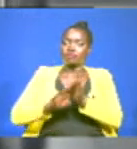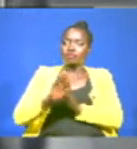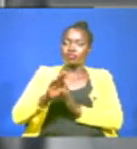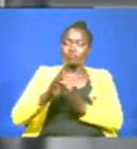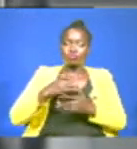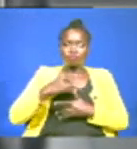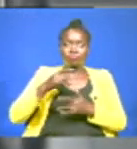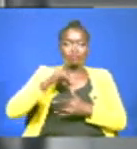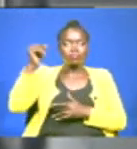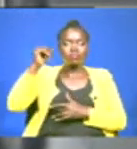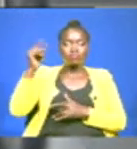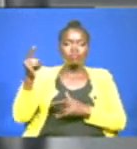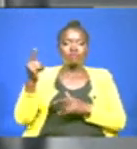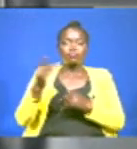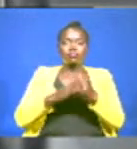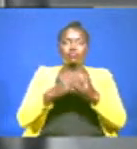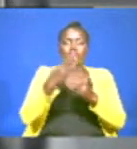in